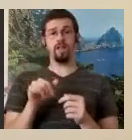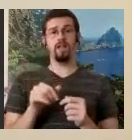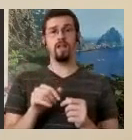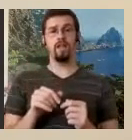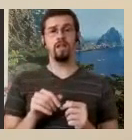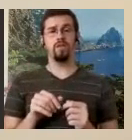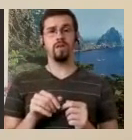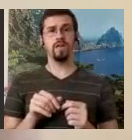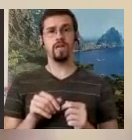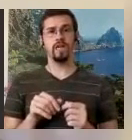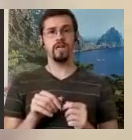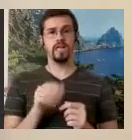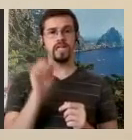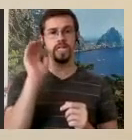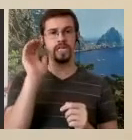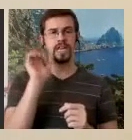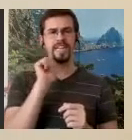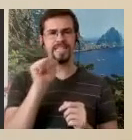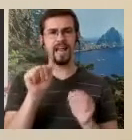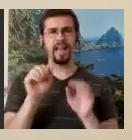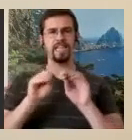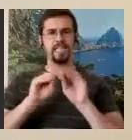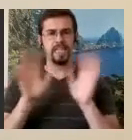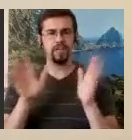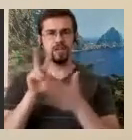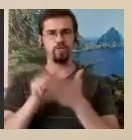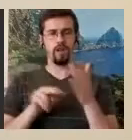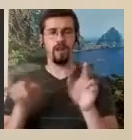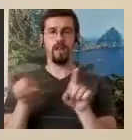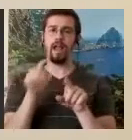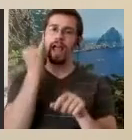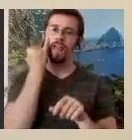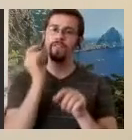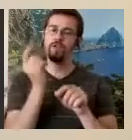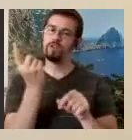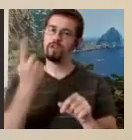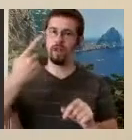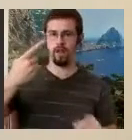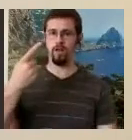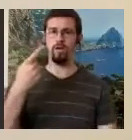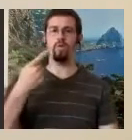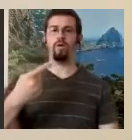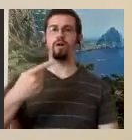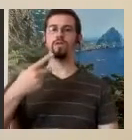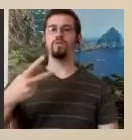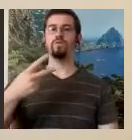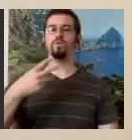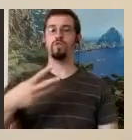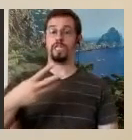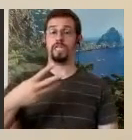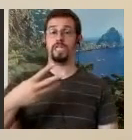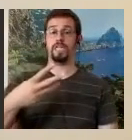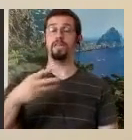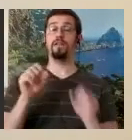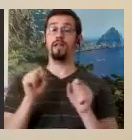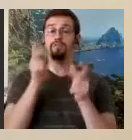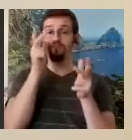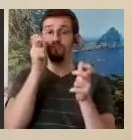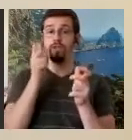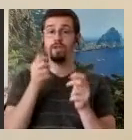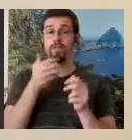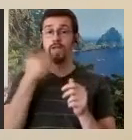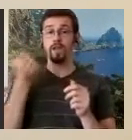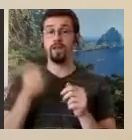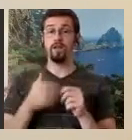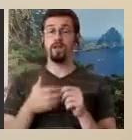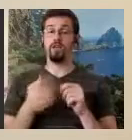read as clearly as they could be read when they were slightly rotated, which was 1, 2, and 3. So the fact that the hand